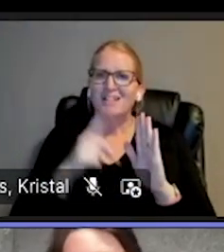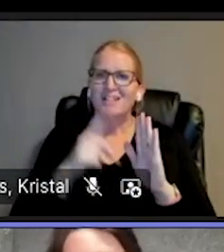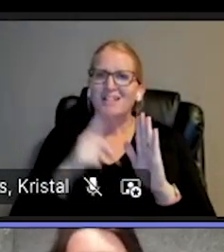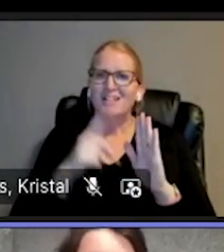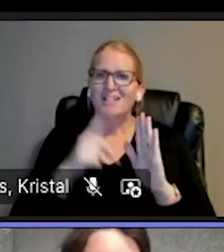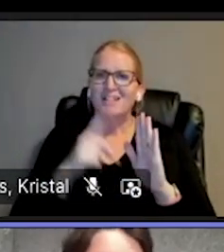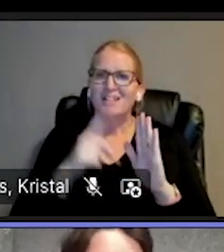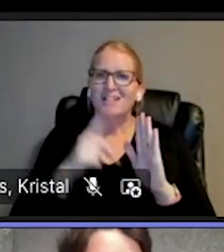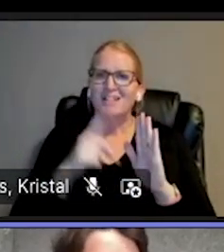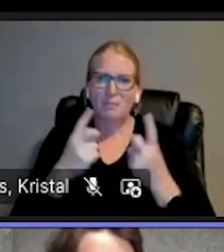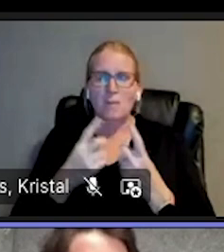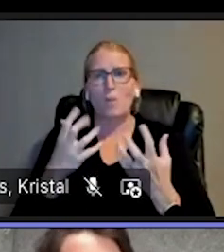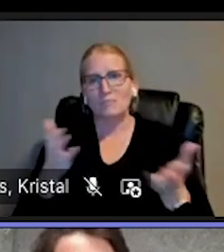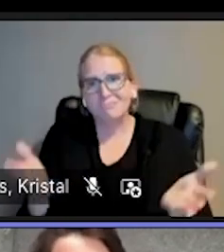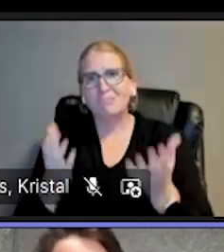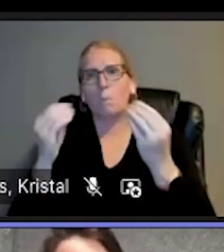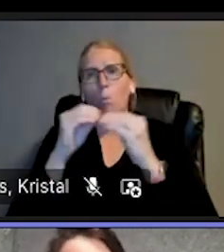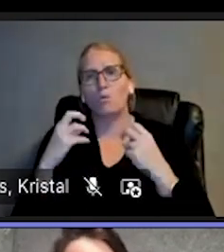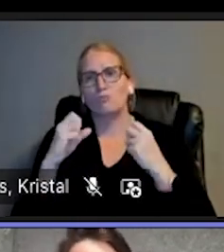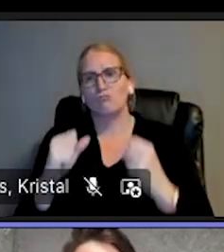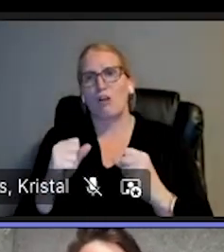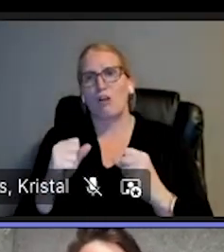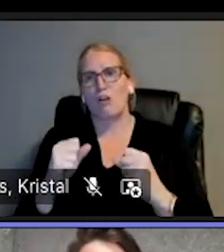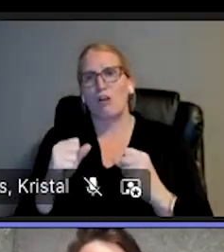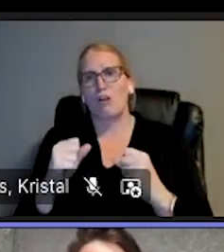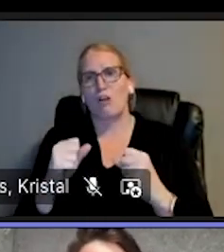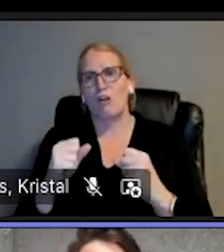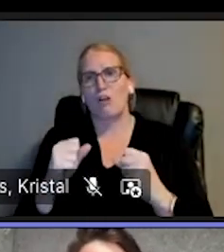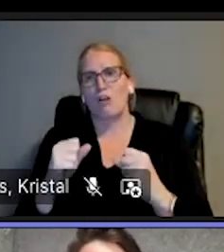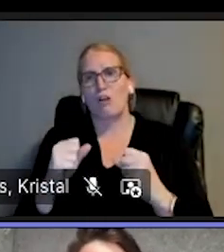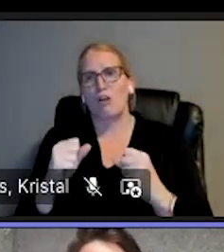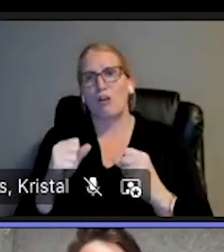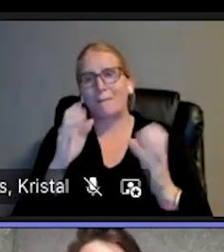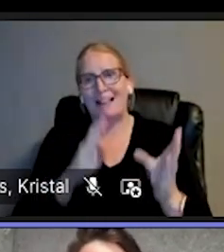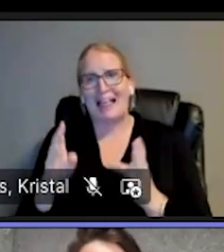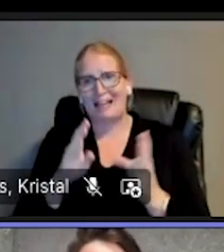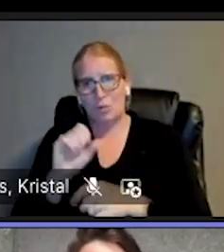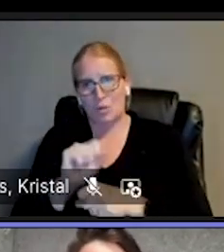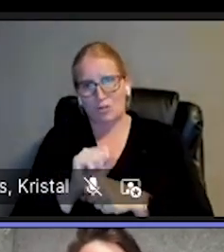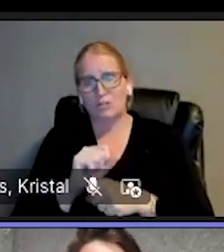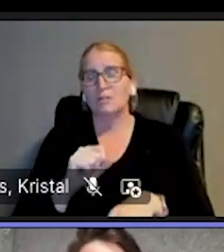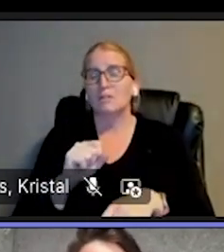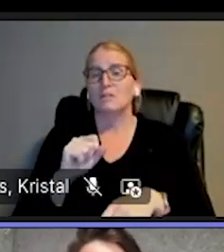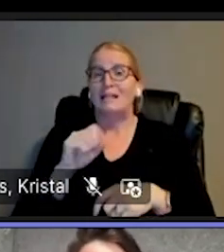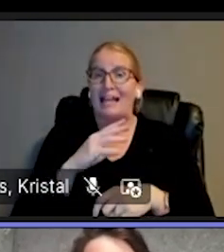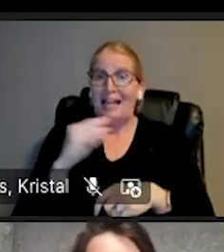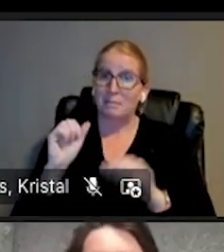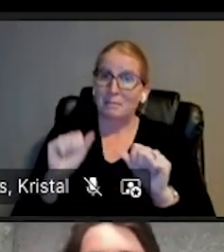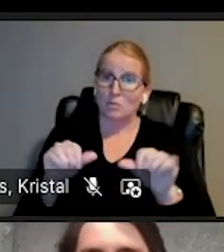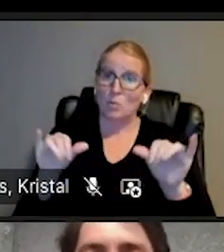can be done, and in particular, also measure mobile broadband coverage progress.